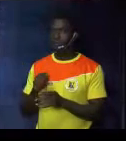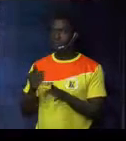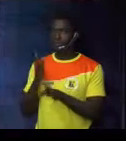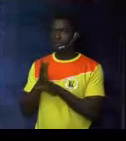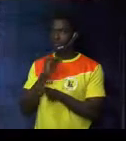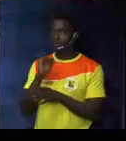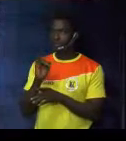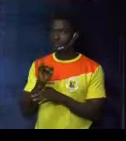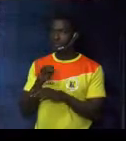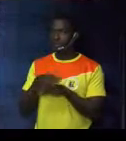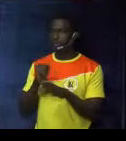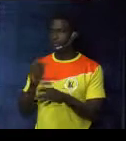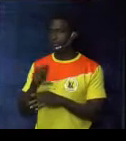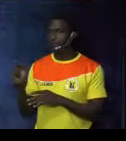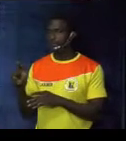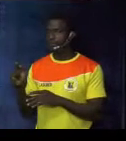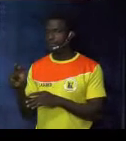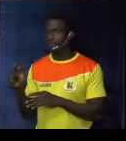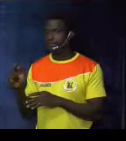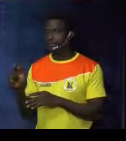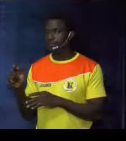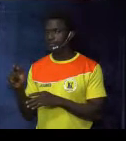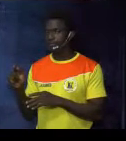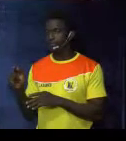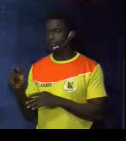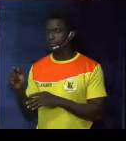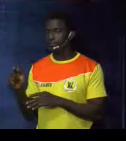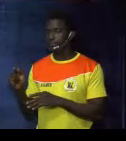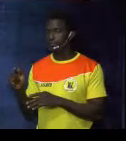is called what? Did I hear you right?